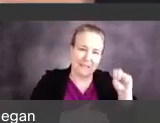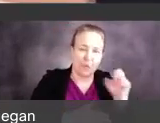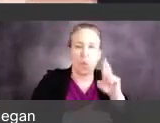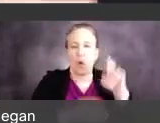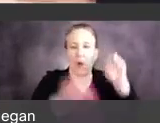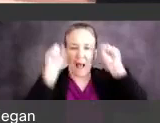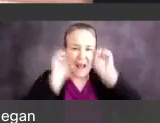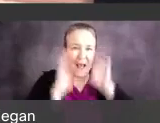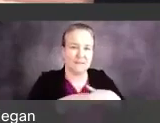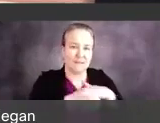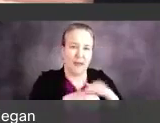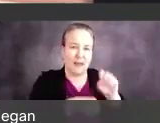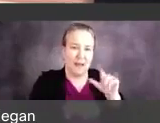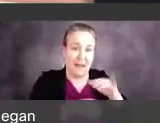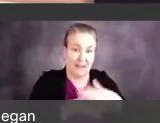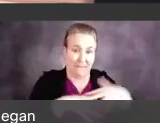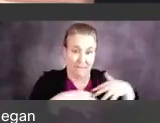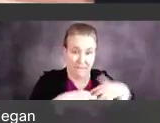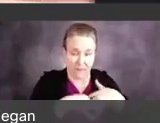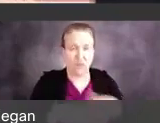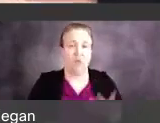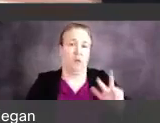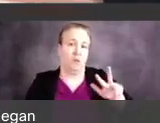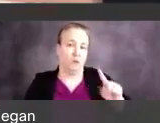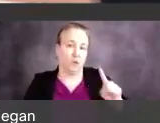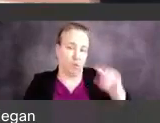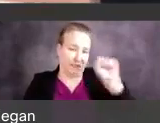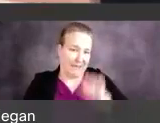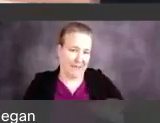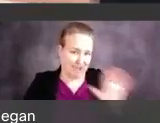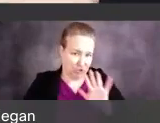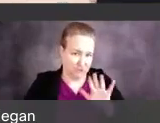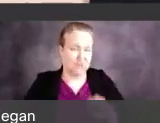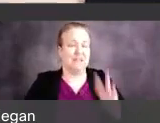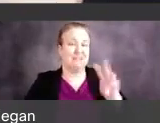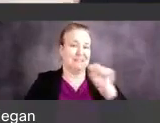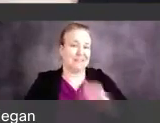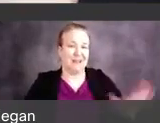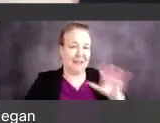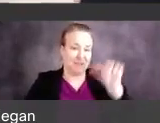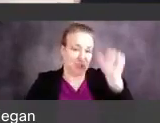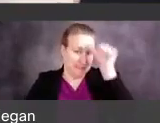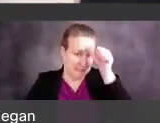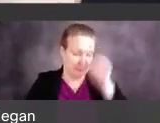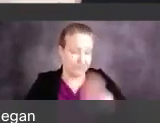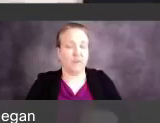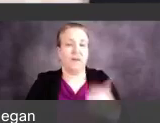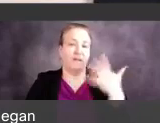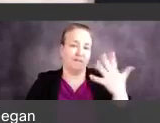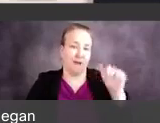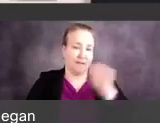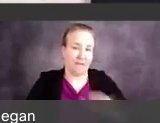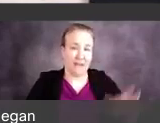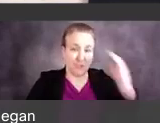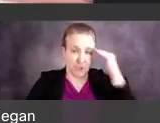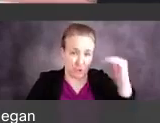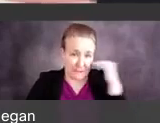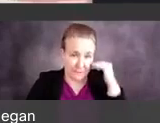Native, 31 Asian, 6 Asian Indian, 5 Asian Korean,